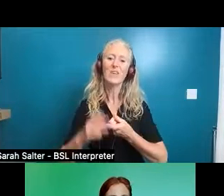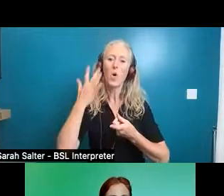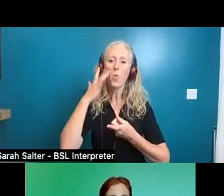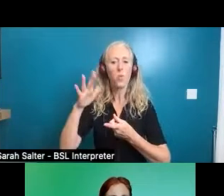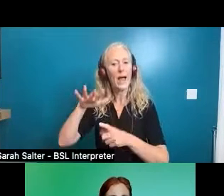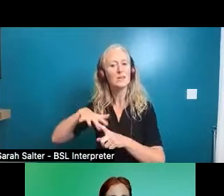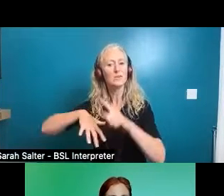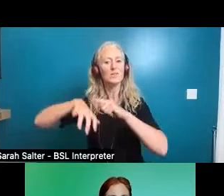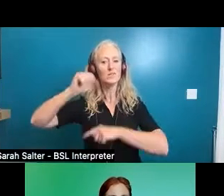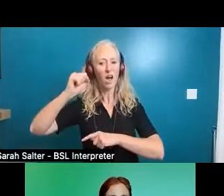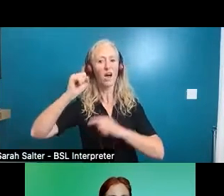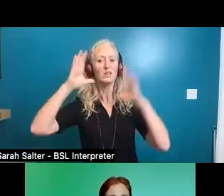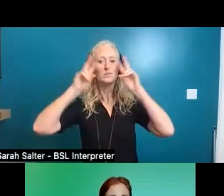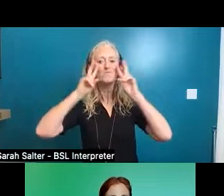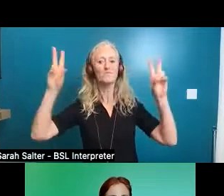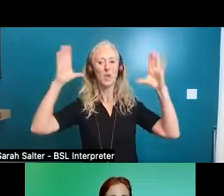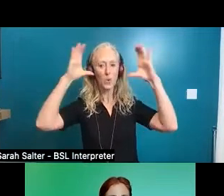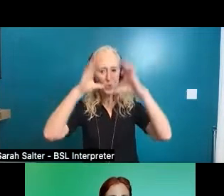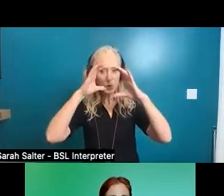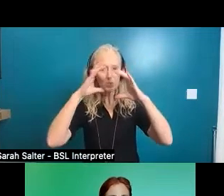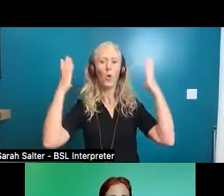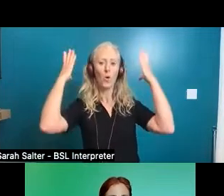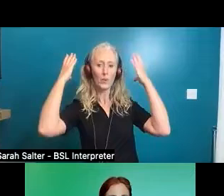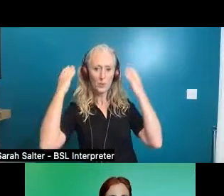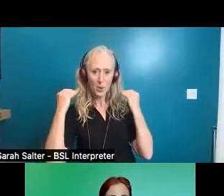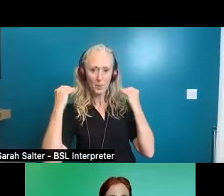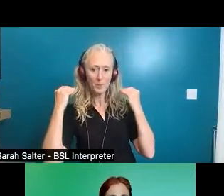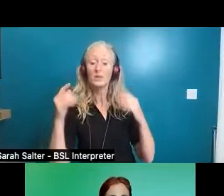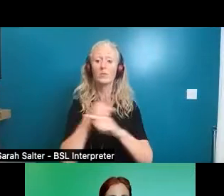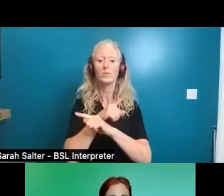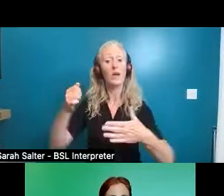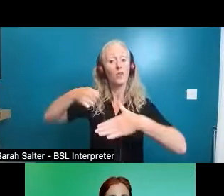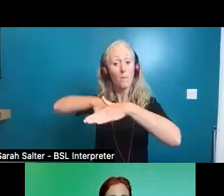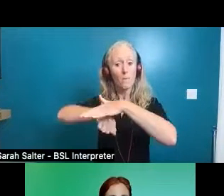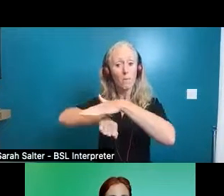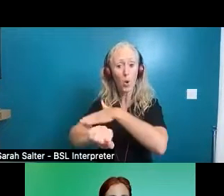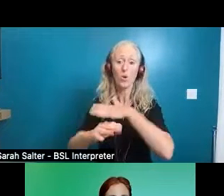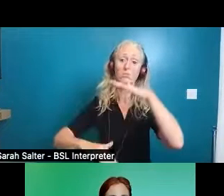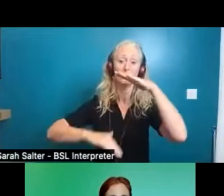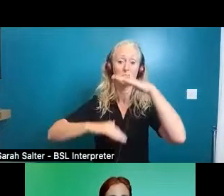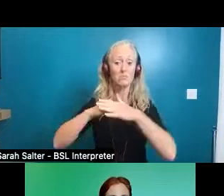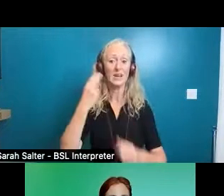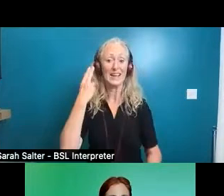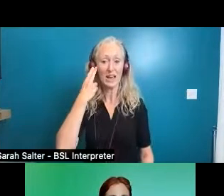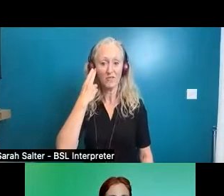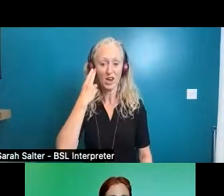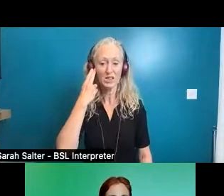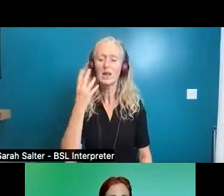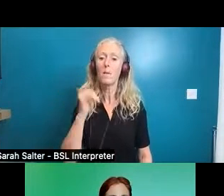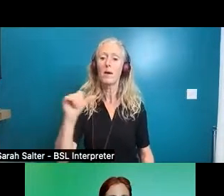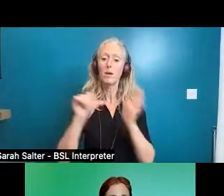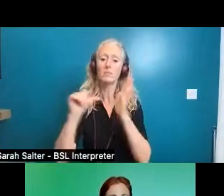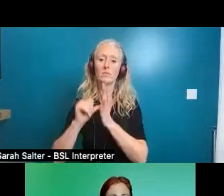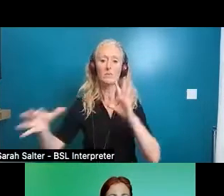with profound sensory neural hearing loss and some vestibular, some balance